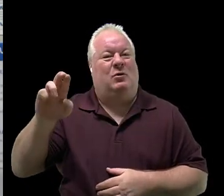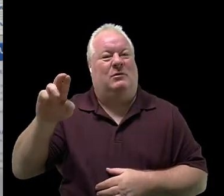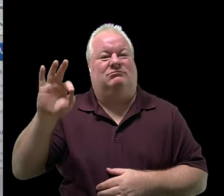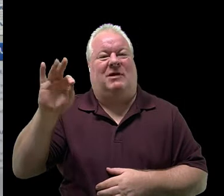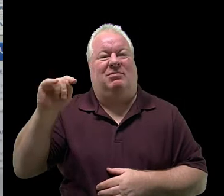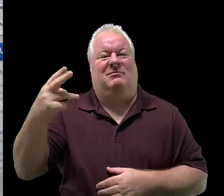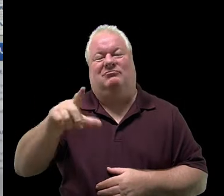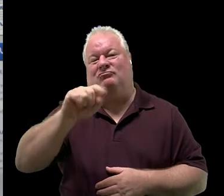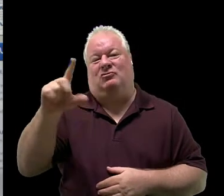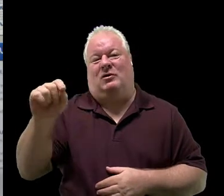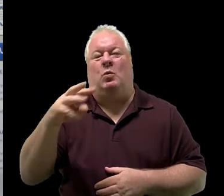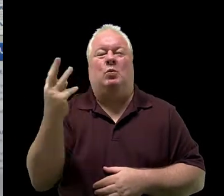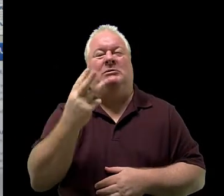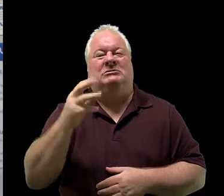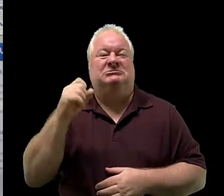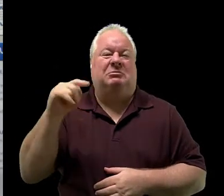2020.